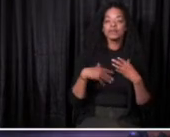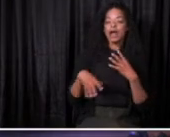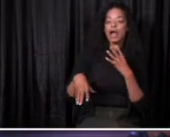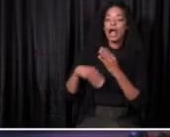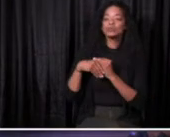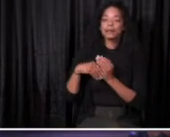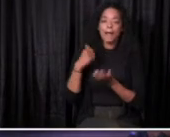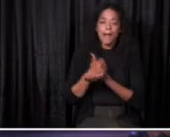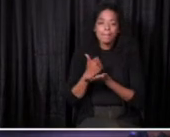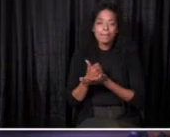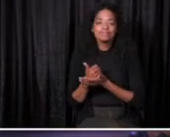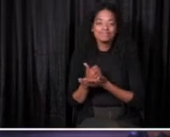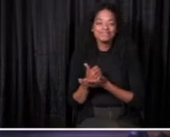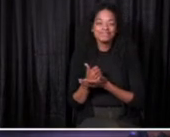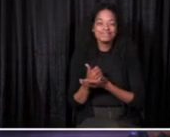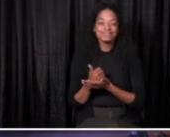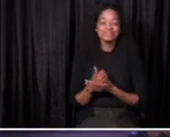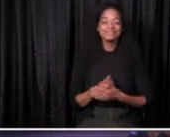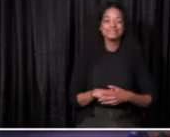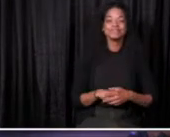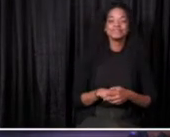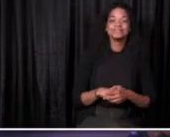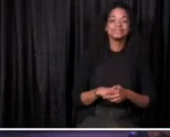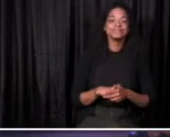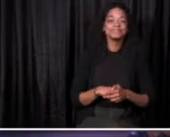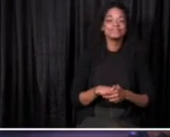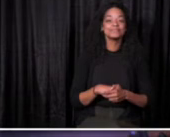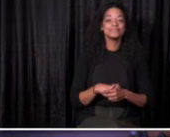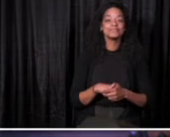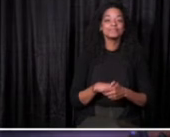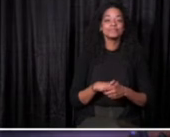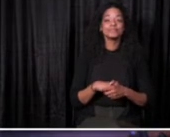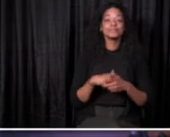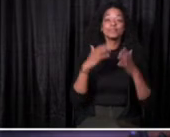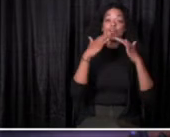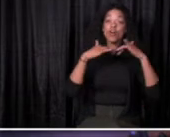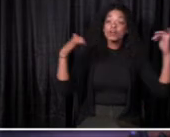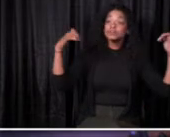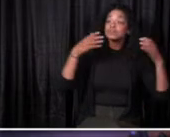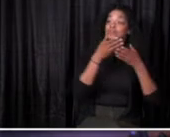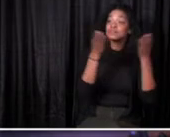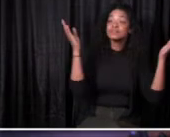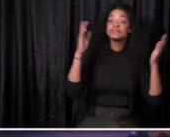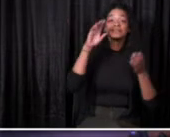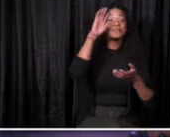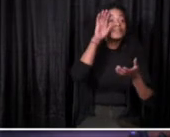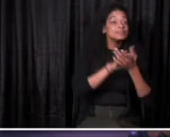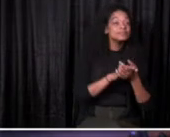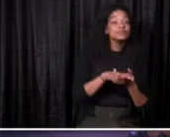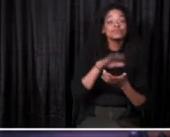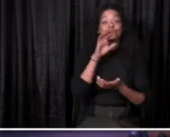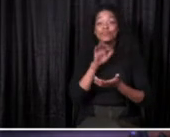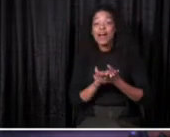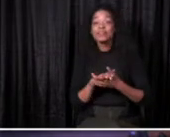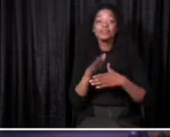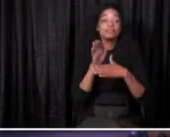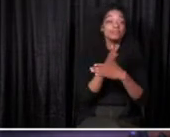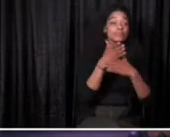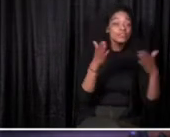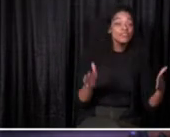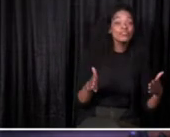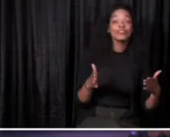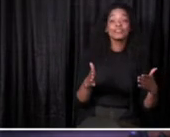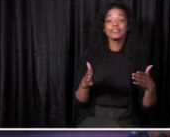Will the husbands, the wives, and the partners who helped our students